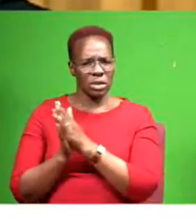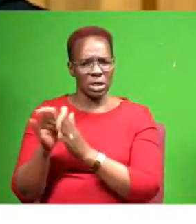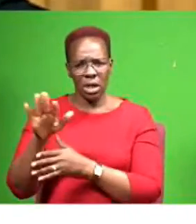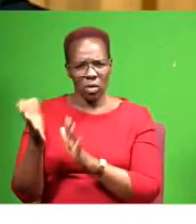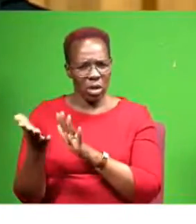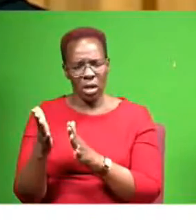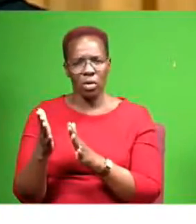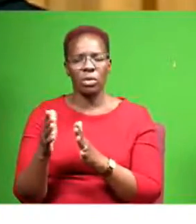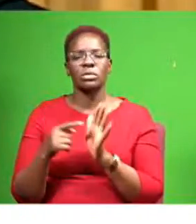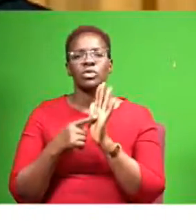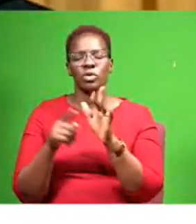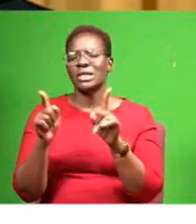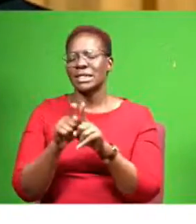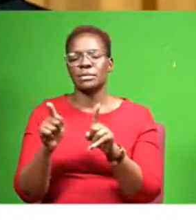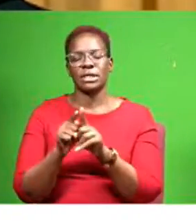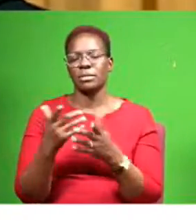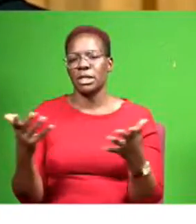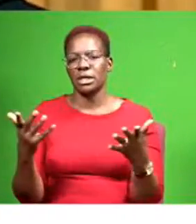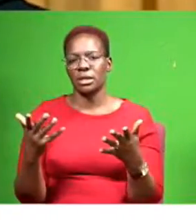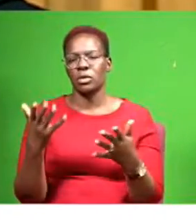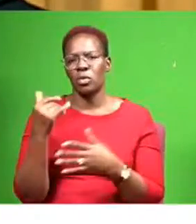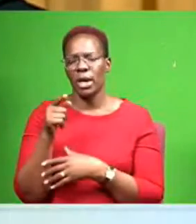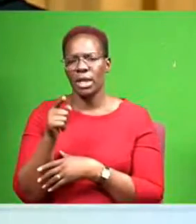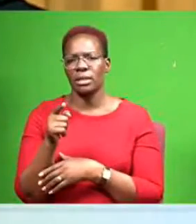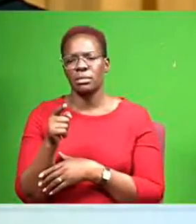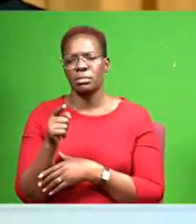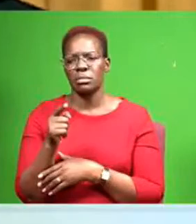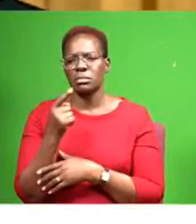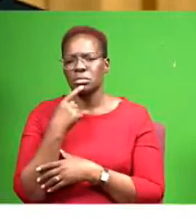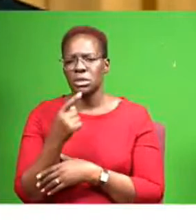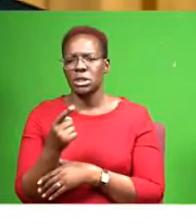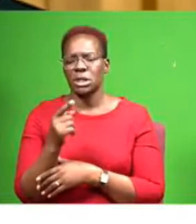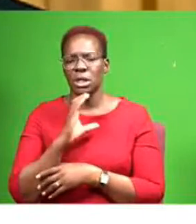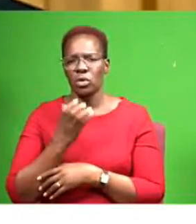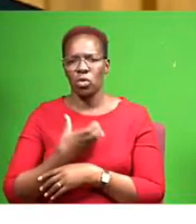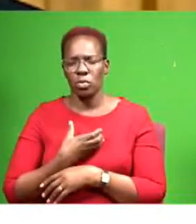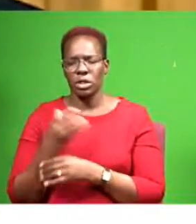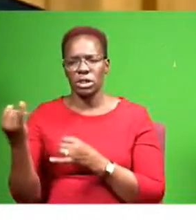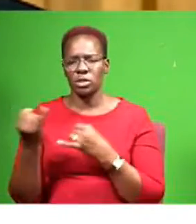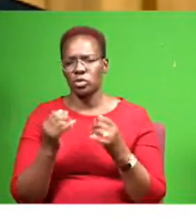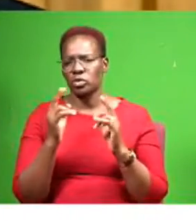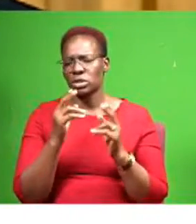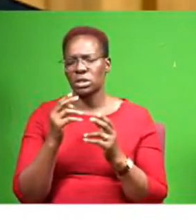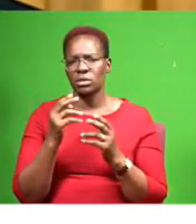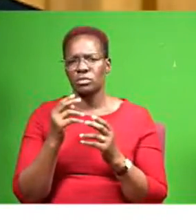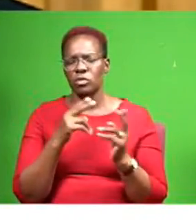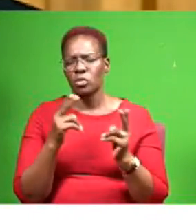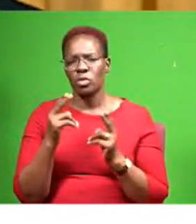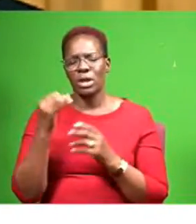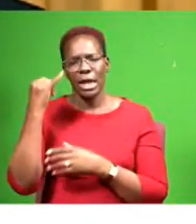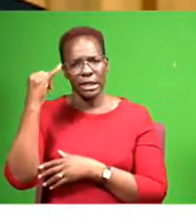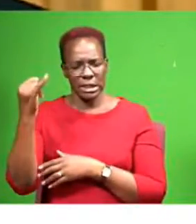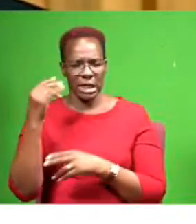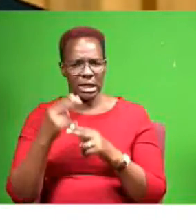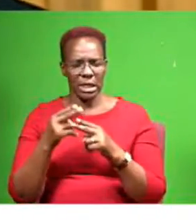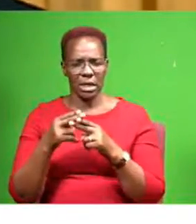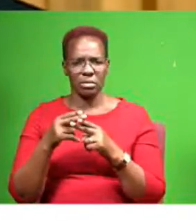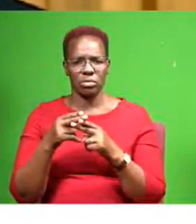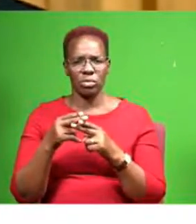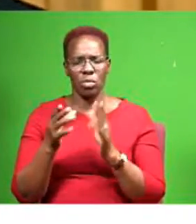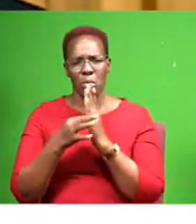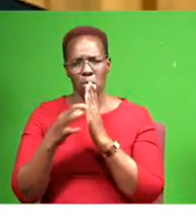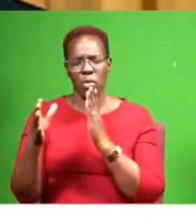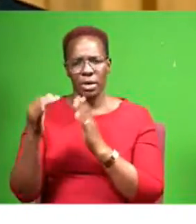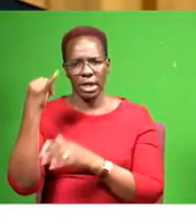it reveals the same thinking, because it was stated that the committee introduced a novel idea called popular initiative, and this is